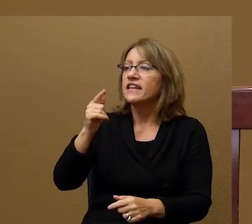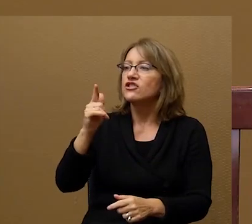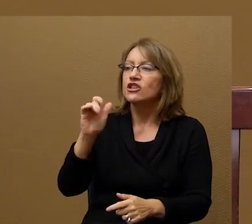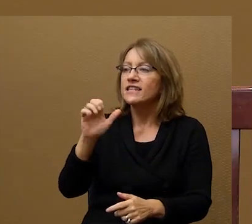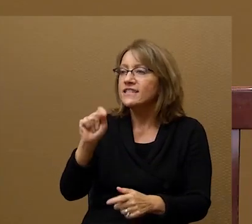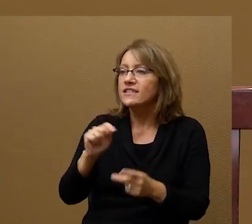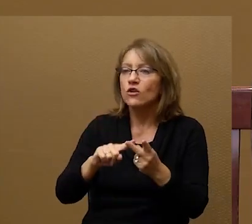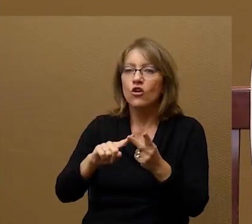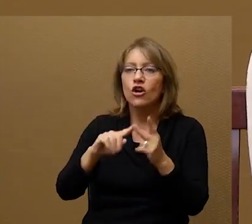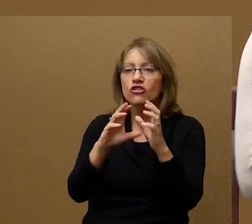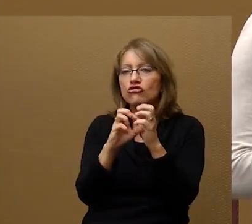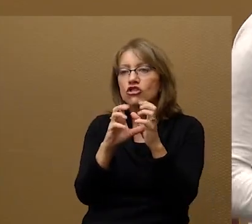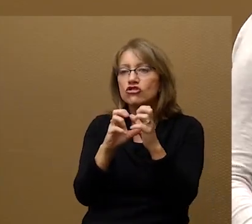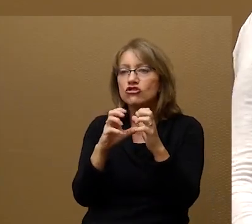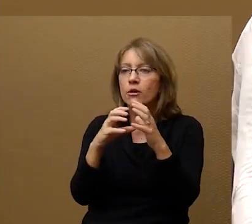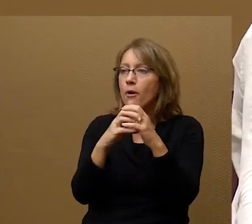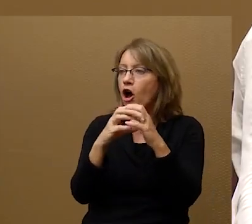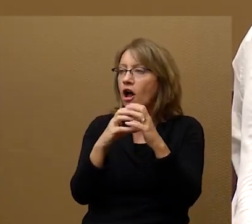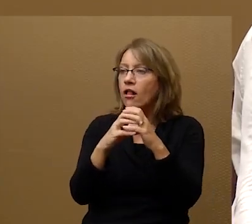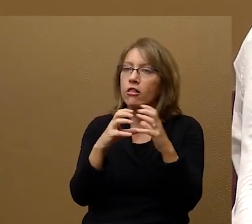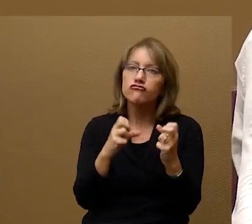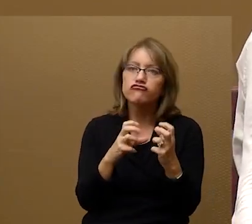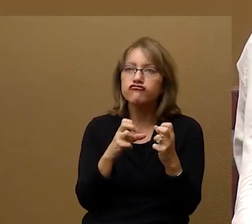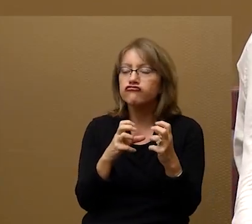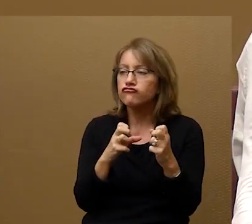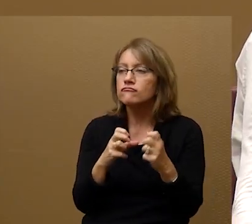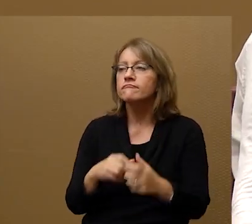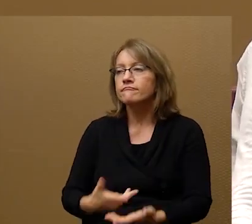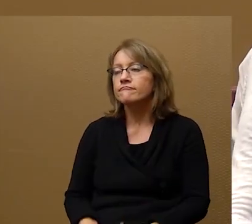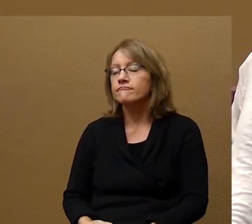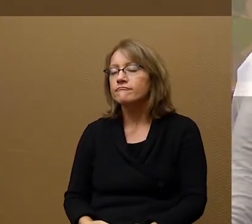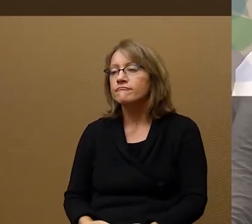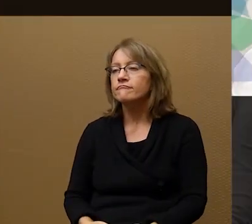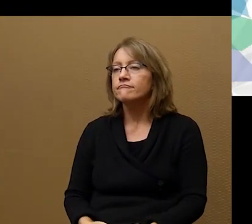can squeeze.